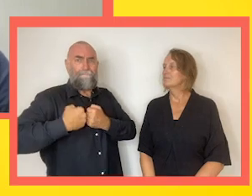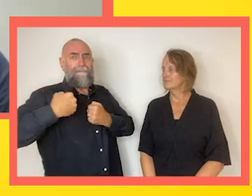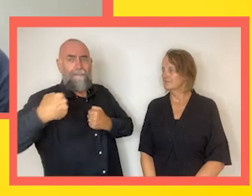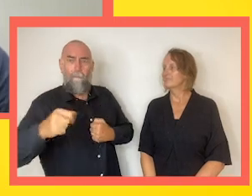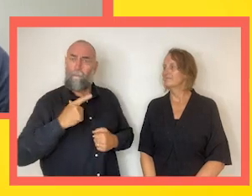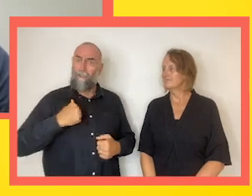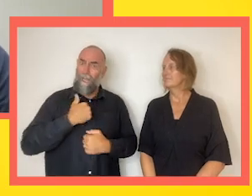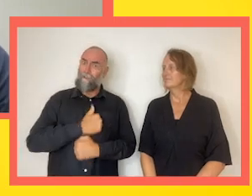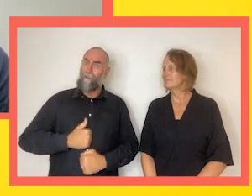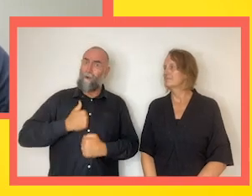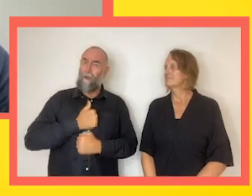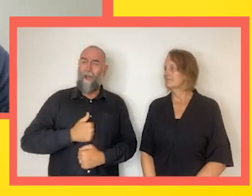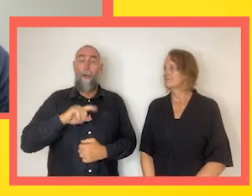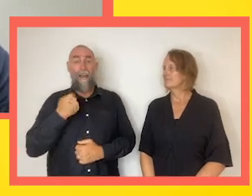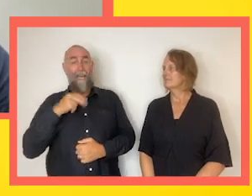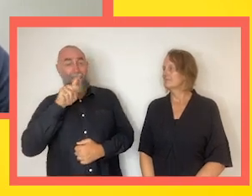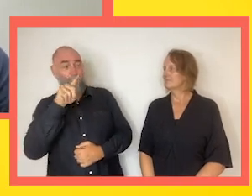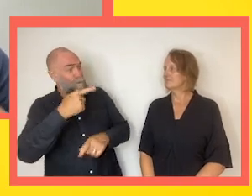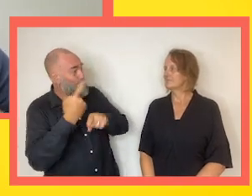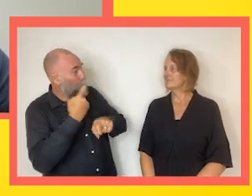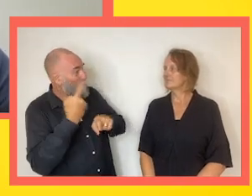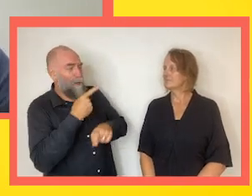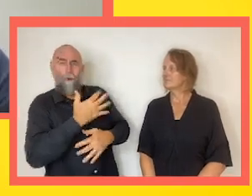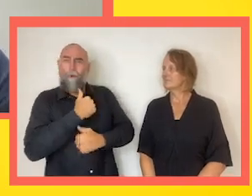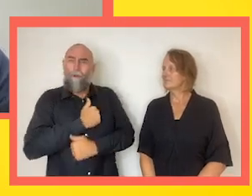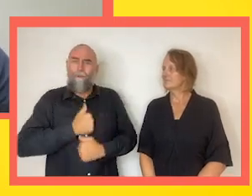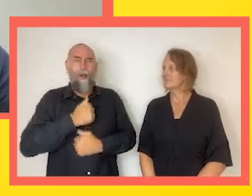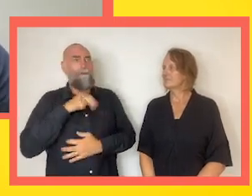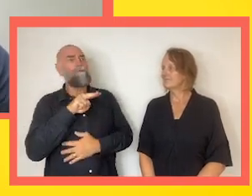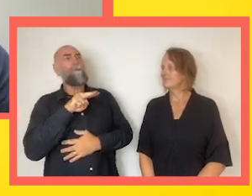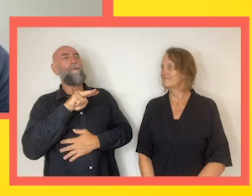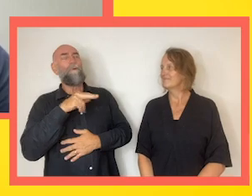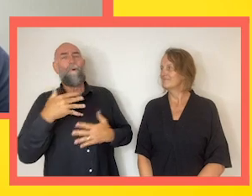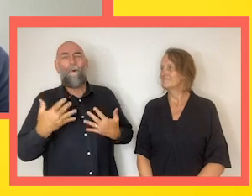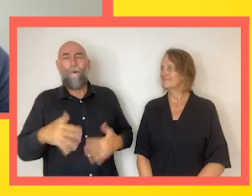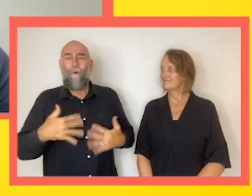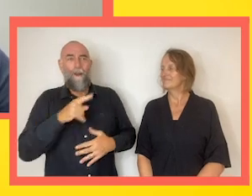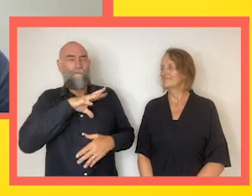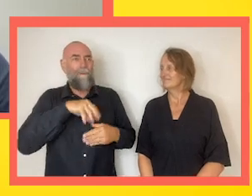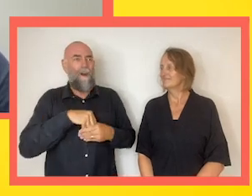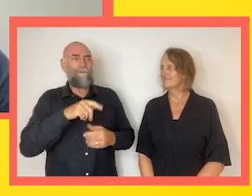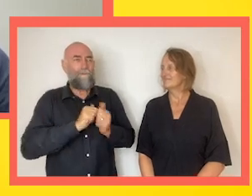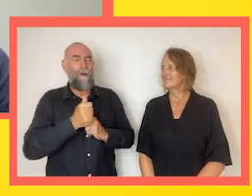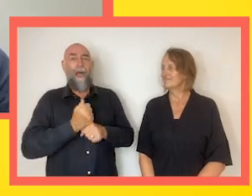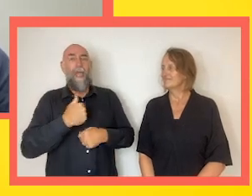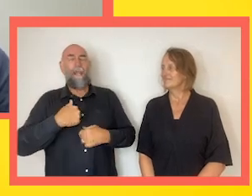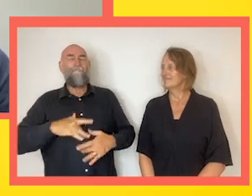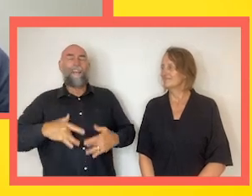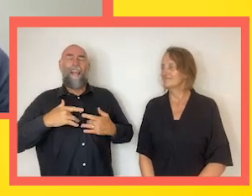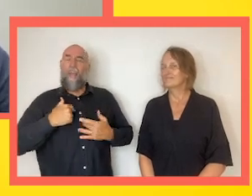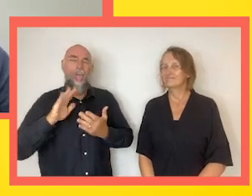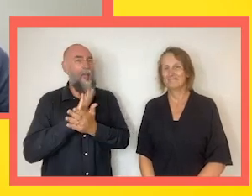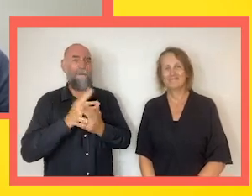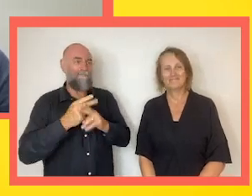so much. And mate, to hear you speak about your enjoyment with that team and your enjoyment with that sport, that just makes me